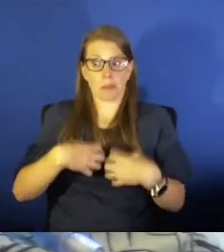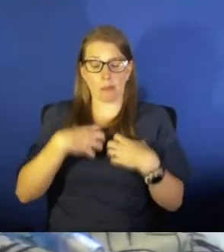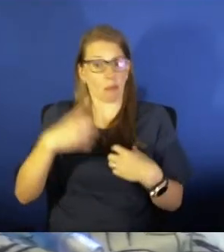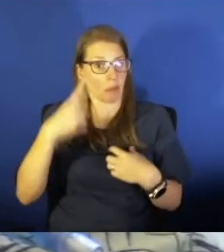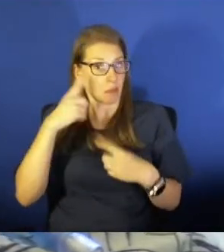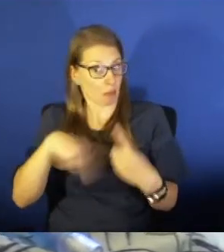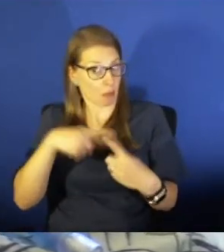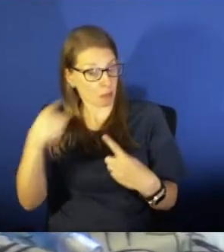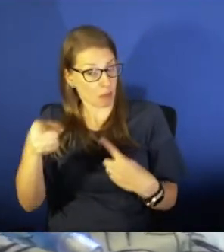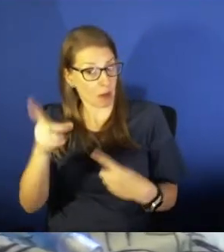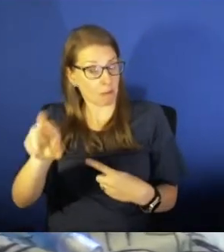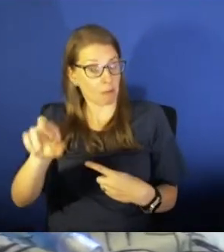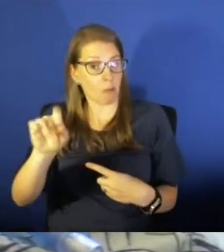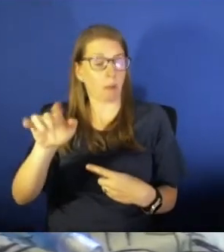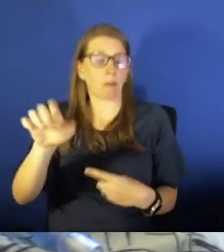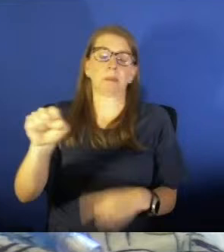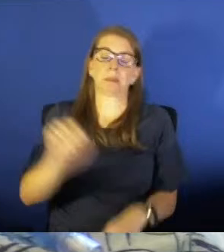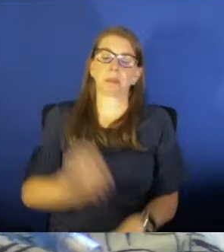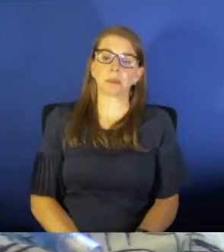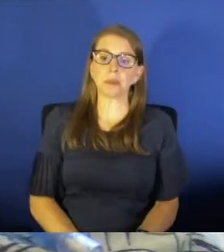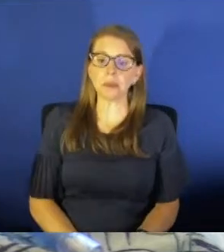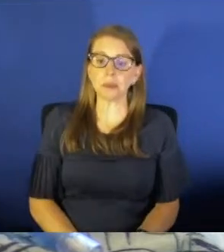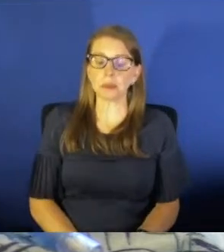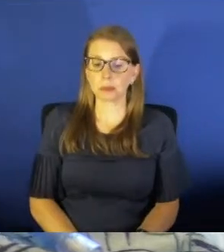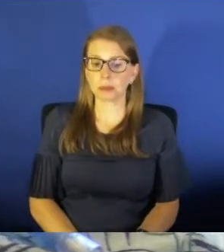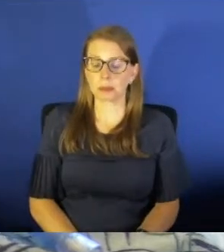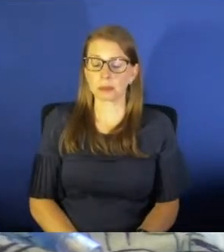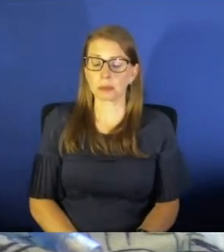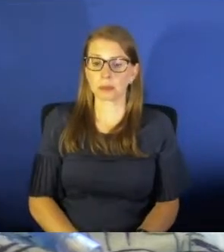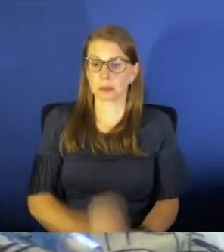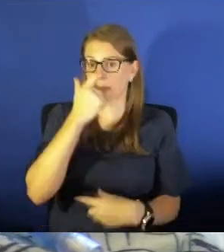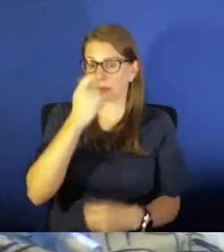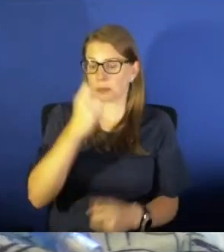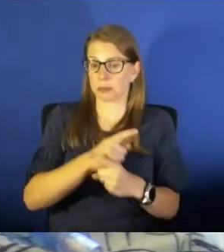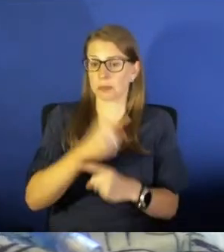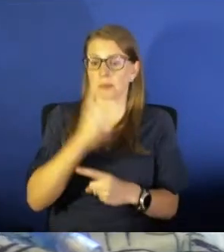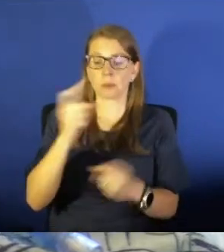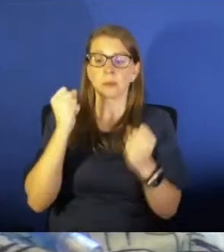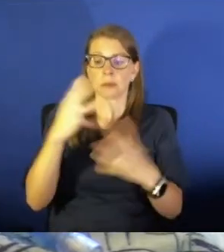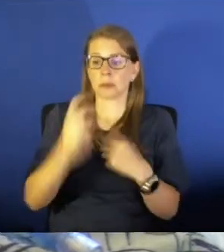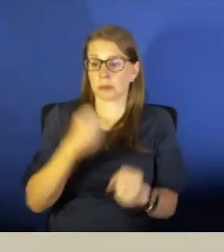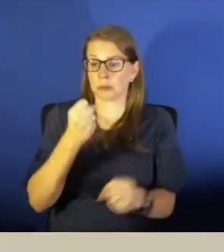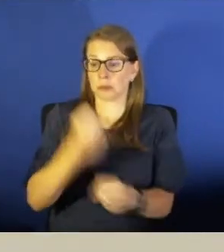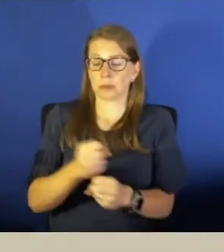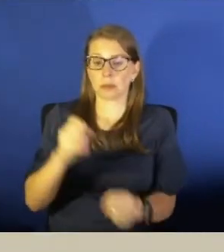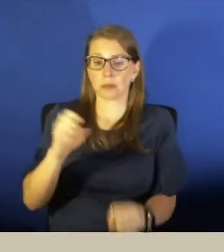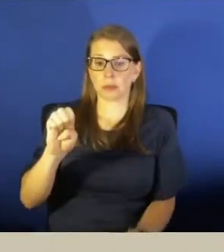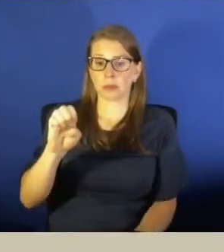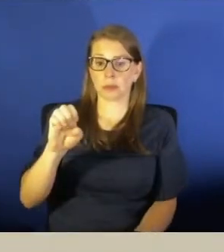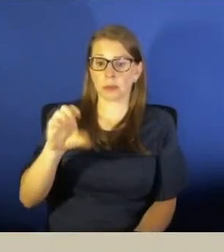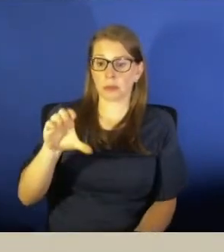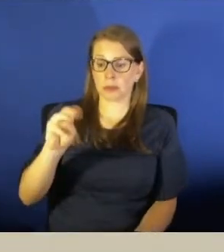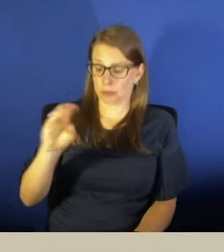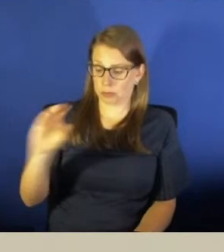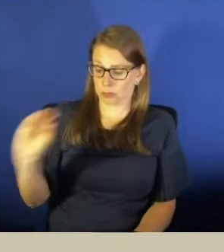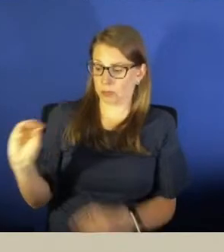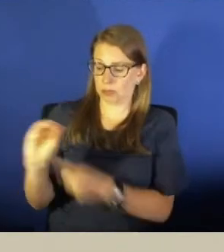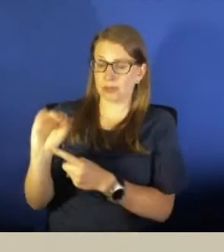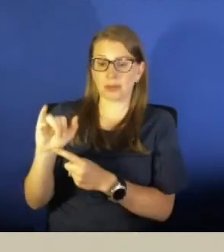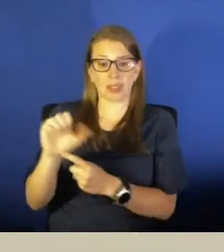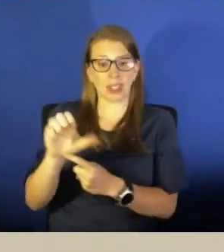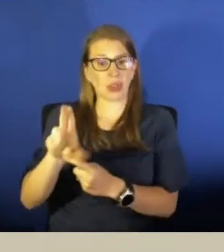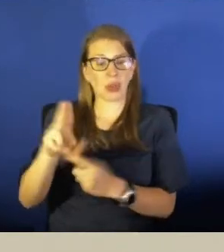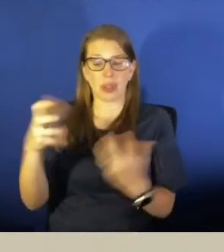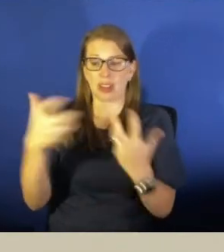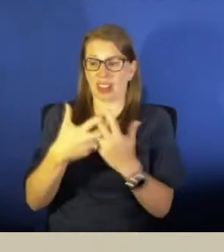so your patients? It's a funny deal, right? Because for years, ECMO in the ICU didn't work particularly well. In the last